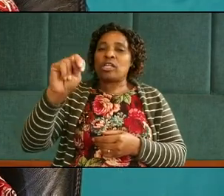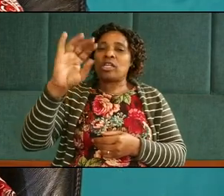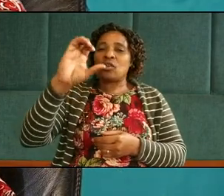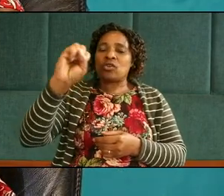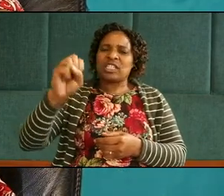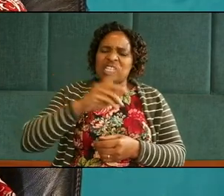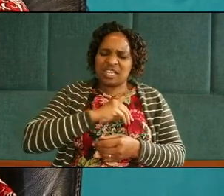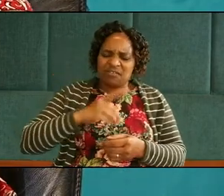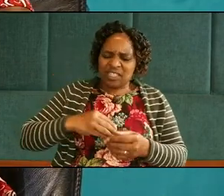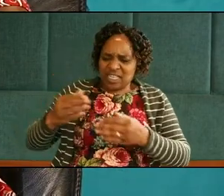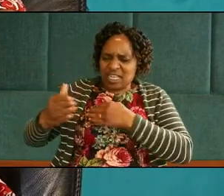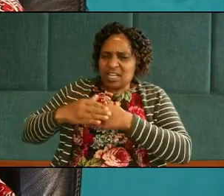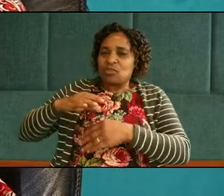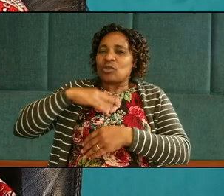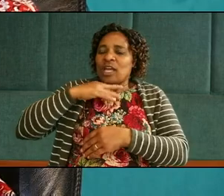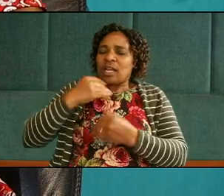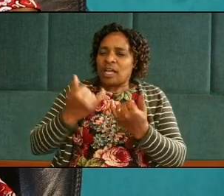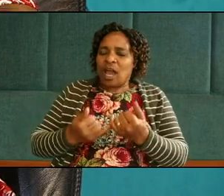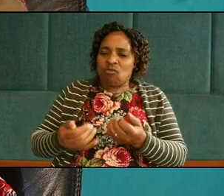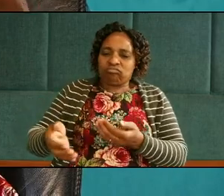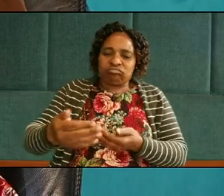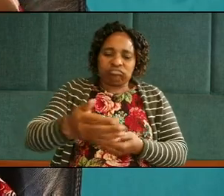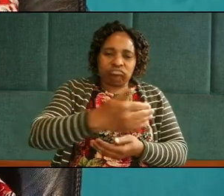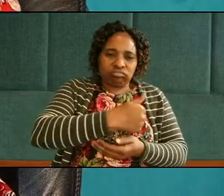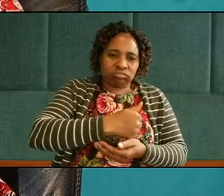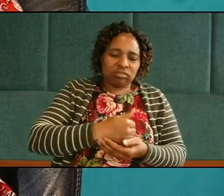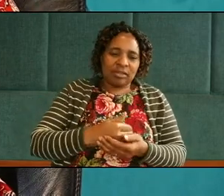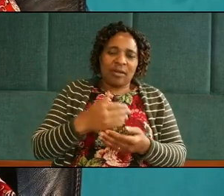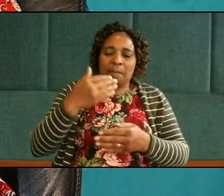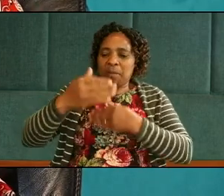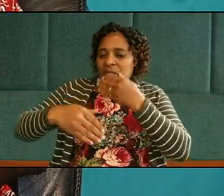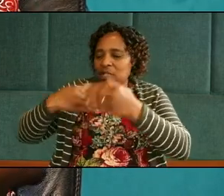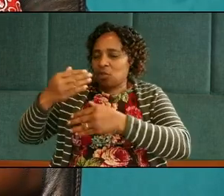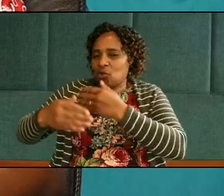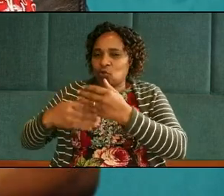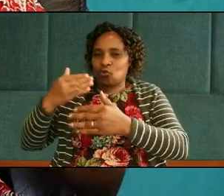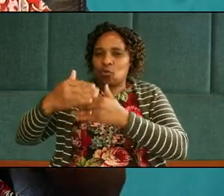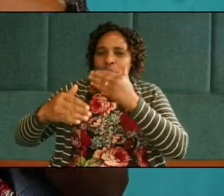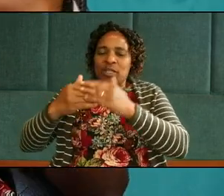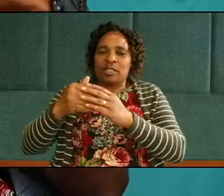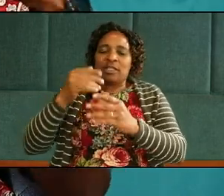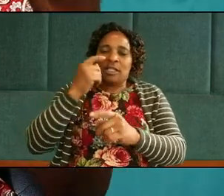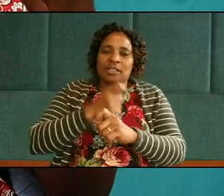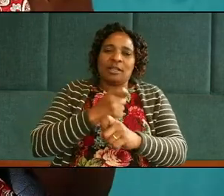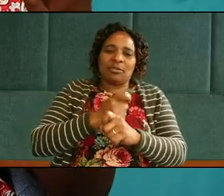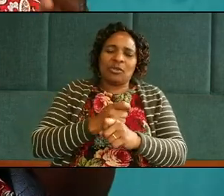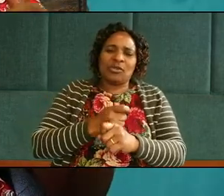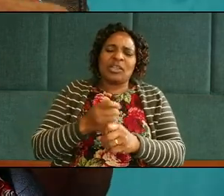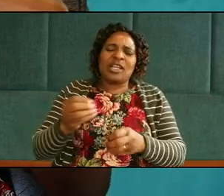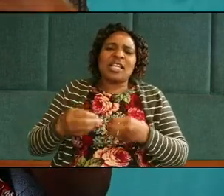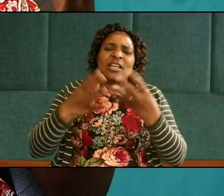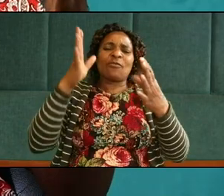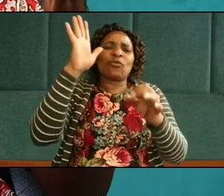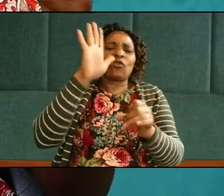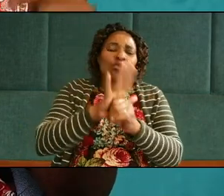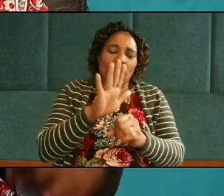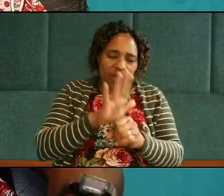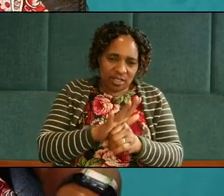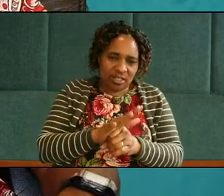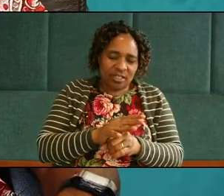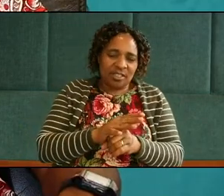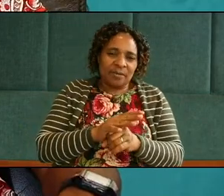die, and he's now gathering material to build the temple, you know. And they give so much. They give so